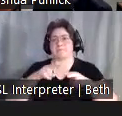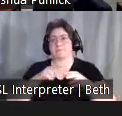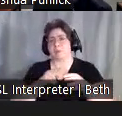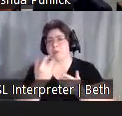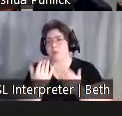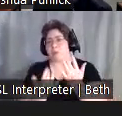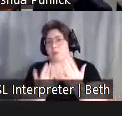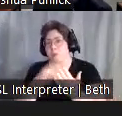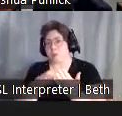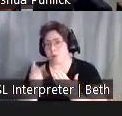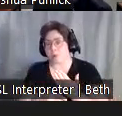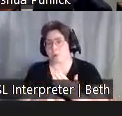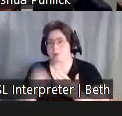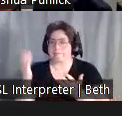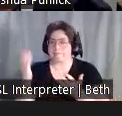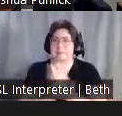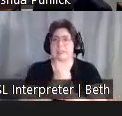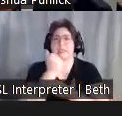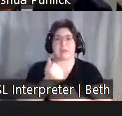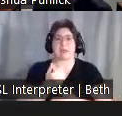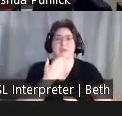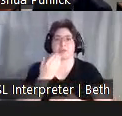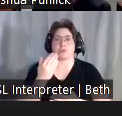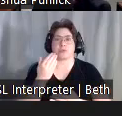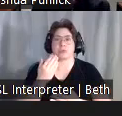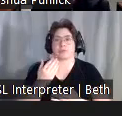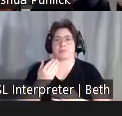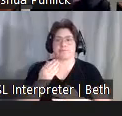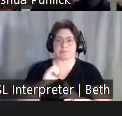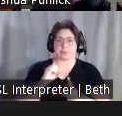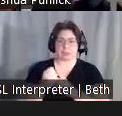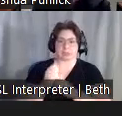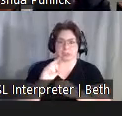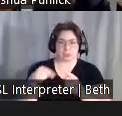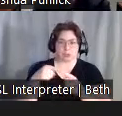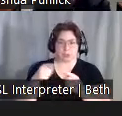of good conditions when you have them. Some,